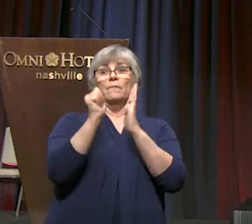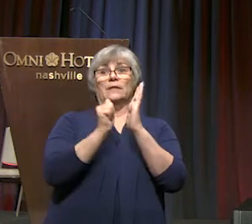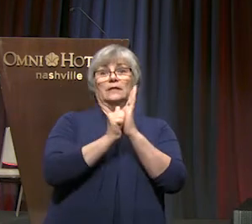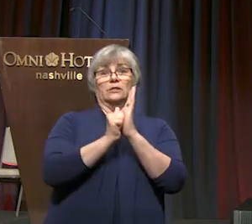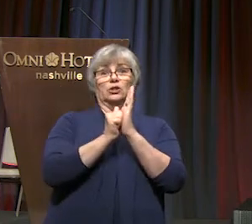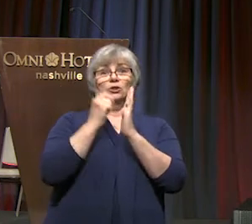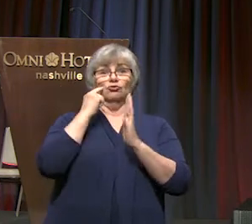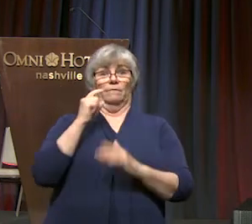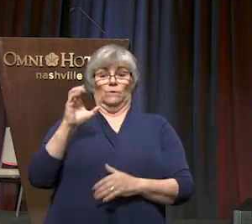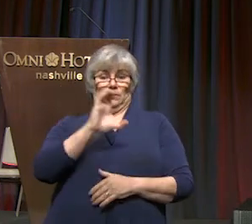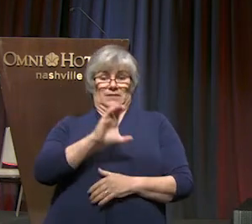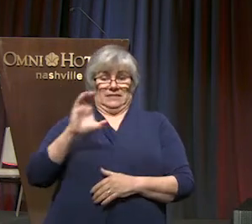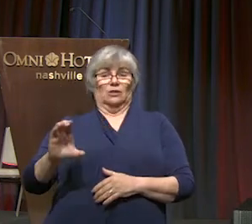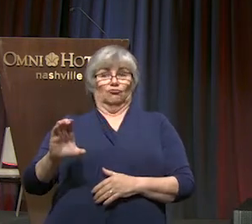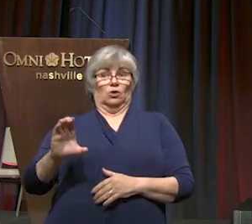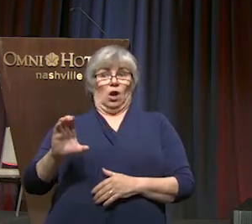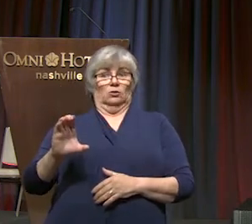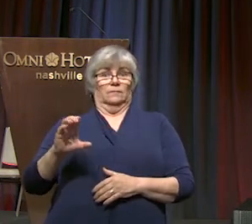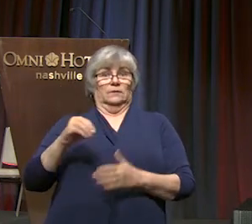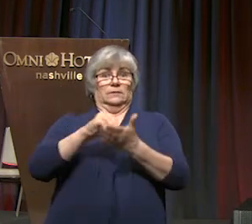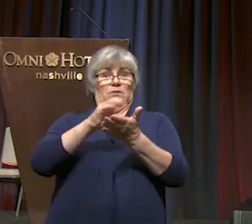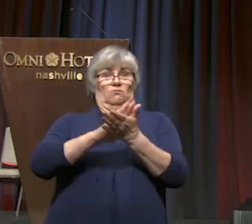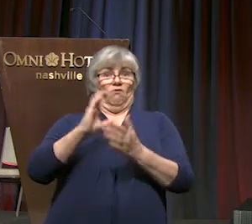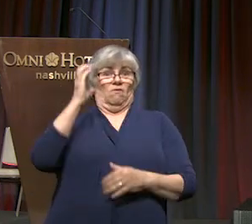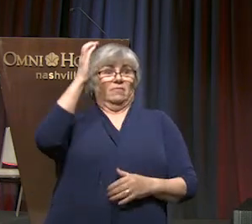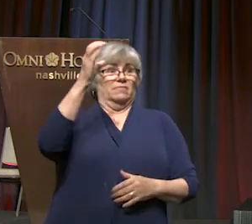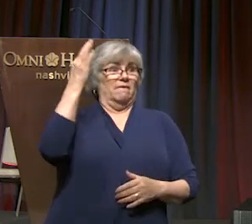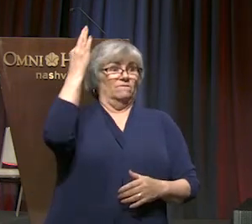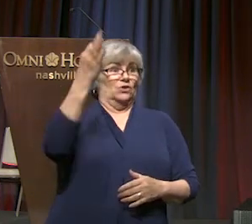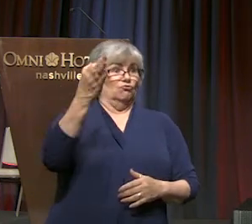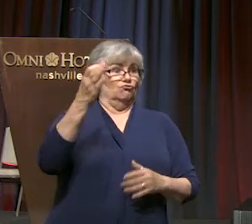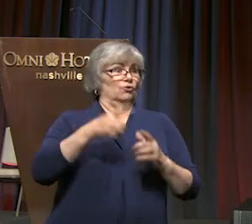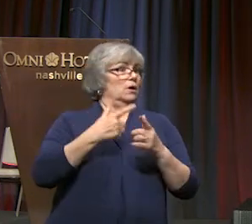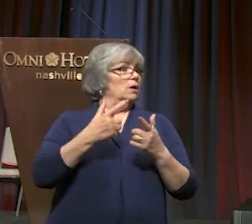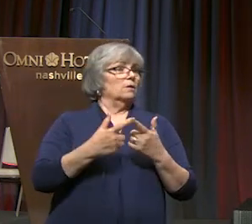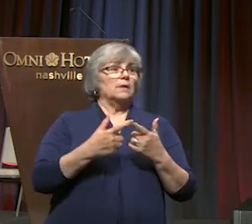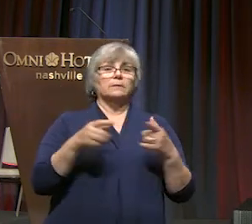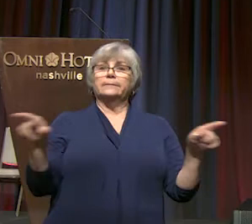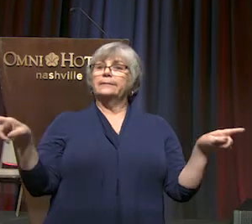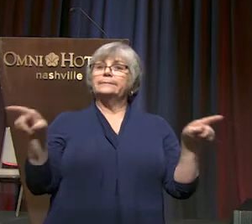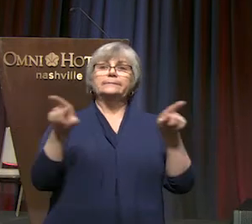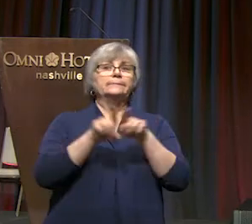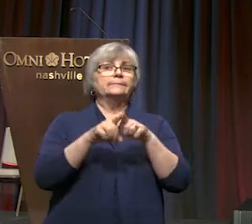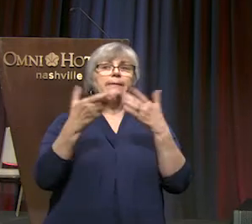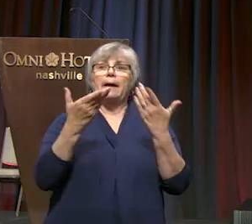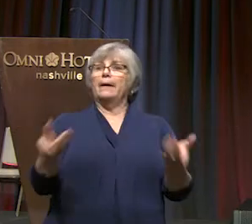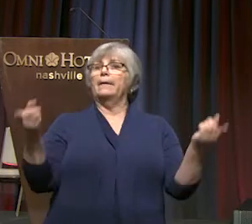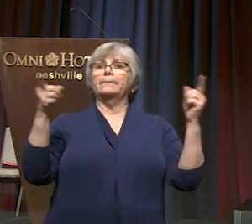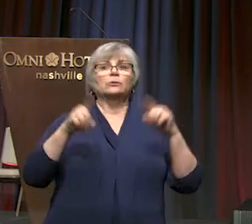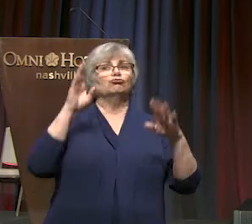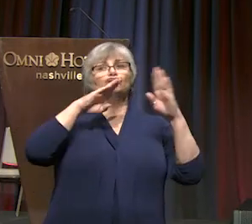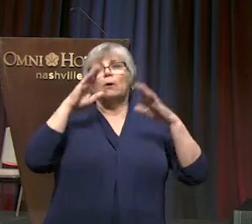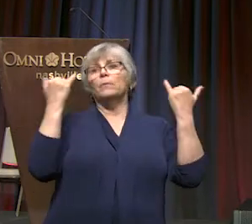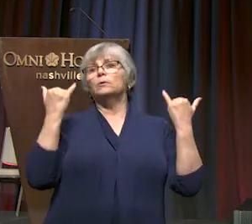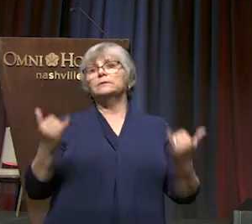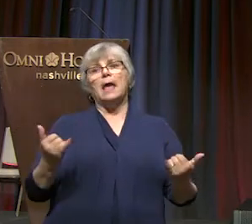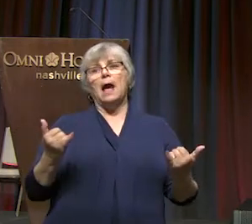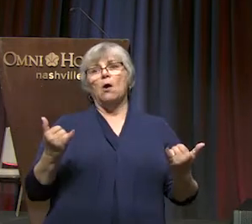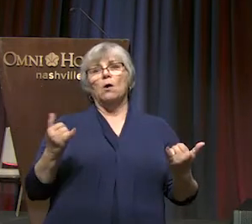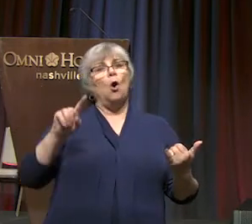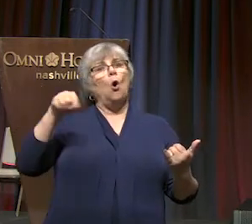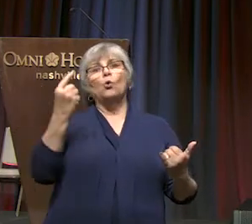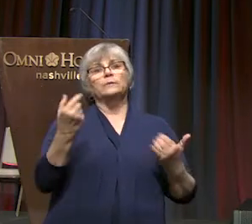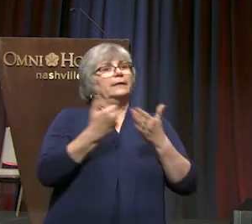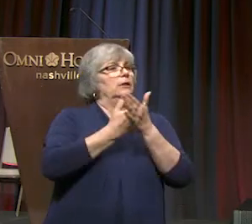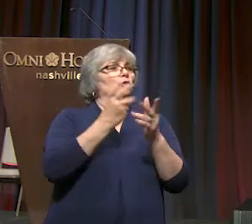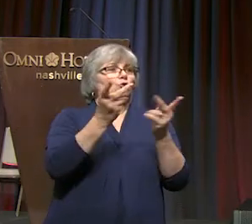central conferences in the future, we would be in the same kind of trouble as we are now, just in a new